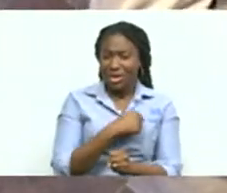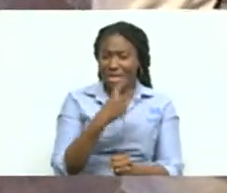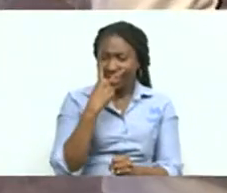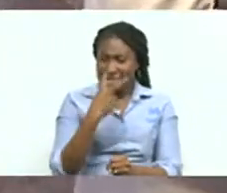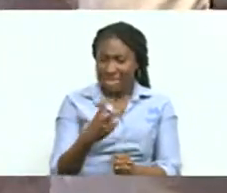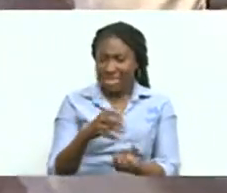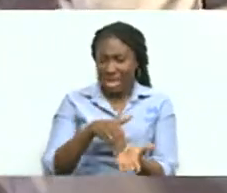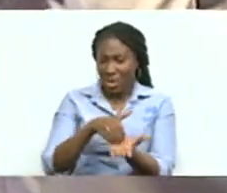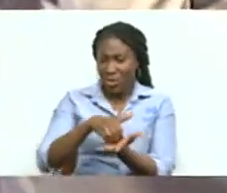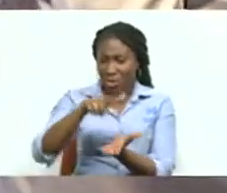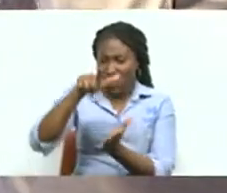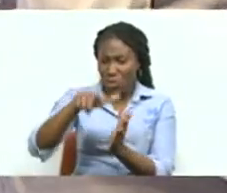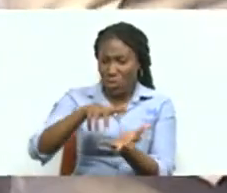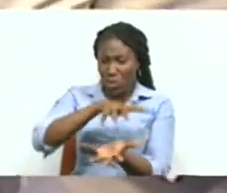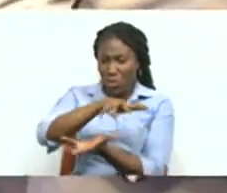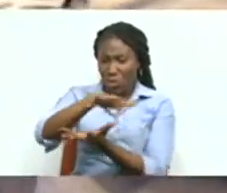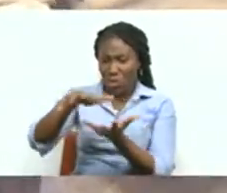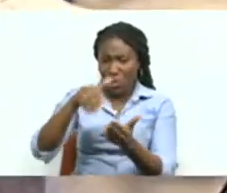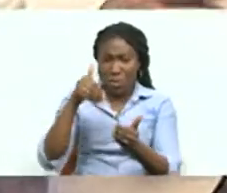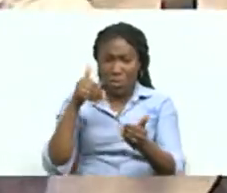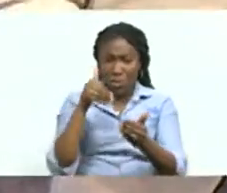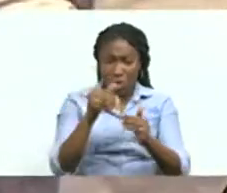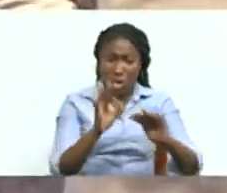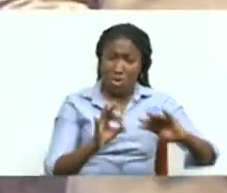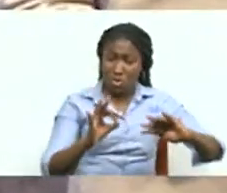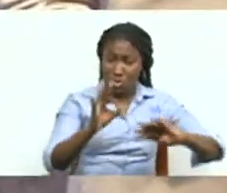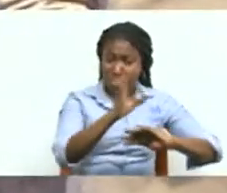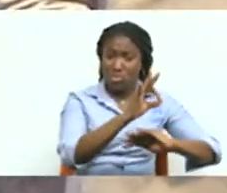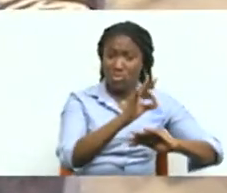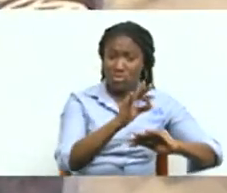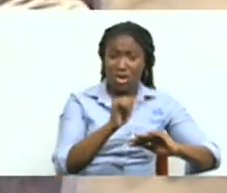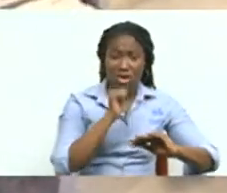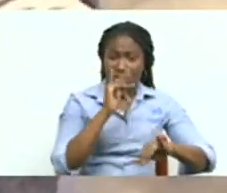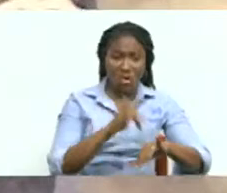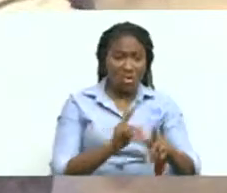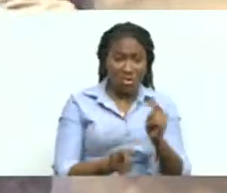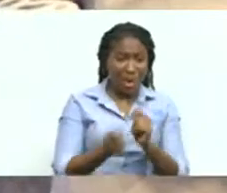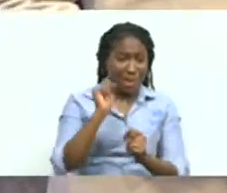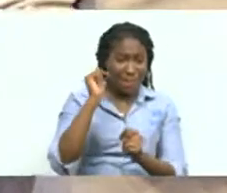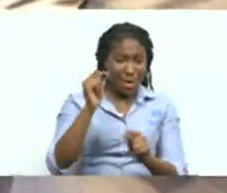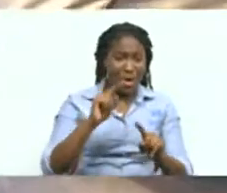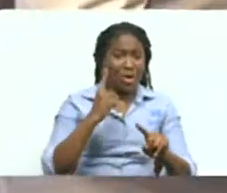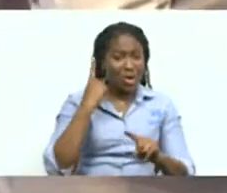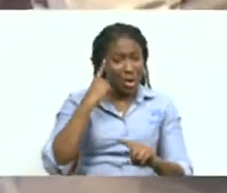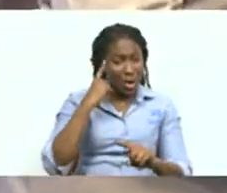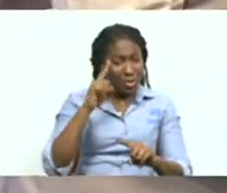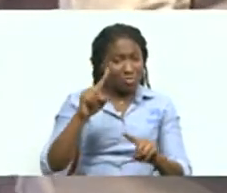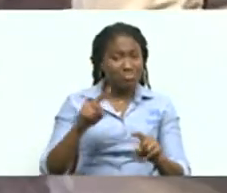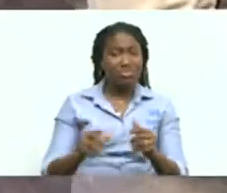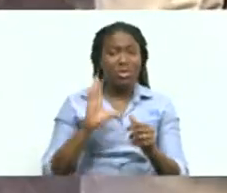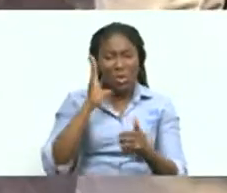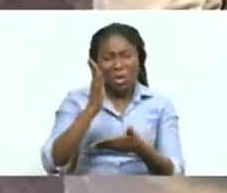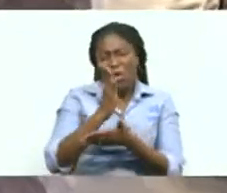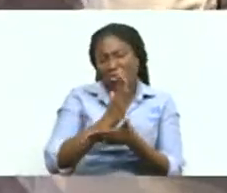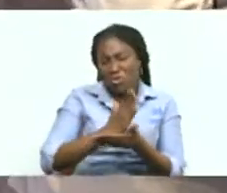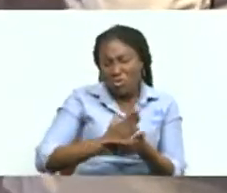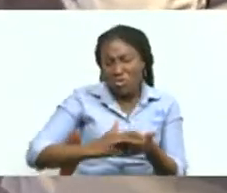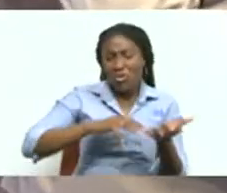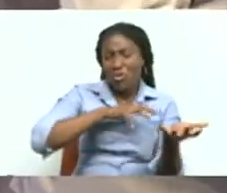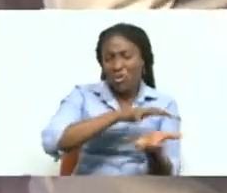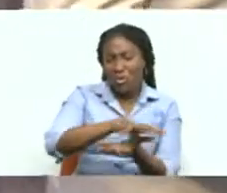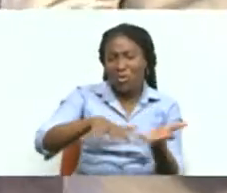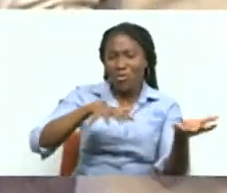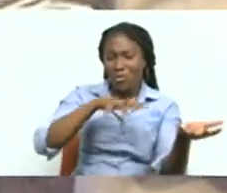low-level trough move towards the Windward Islands, staying north of Trinidad and Tobago for the most part, still bringing some partly cloudy